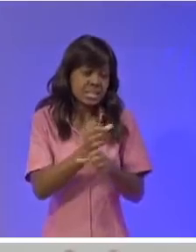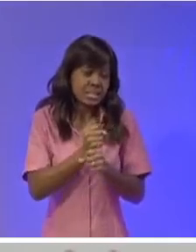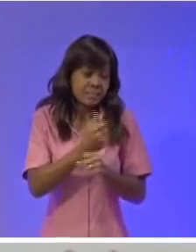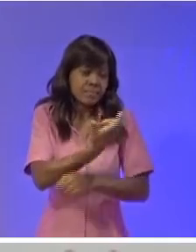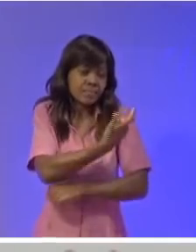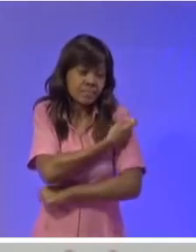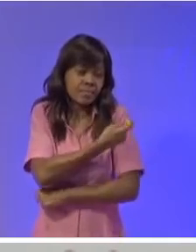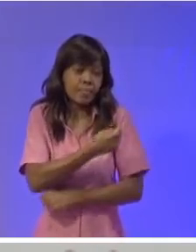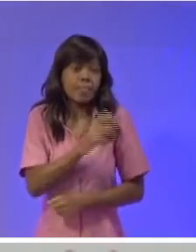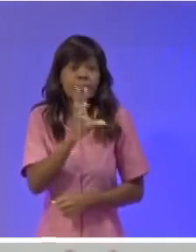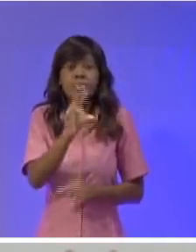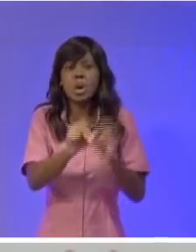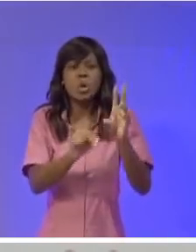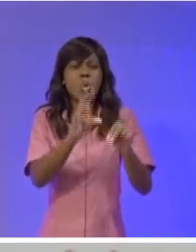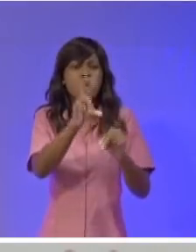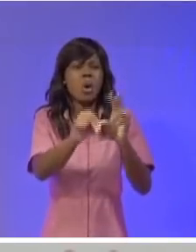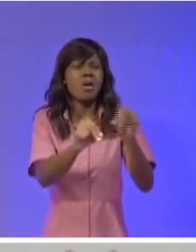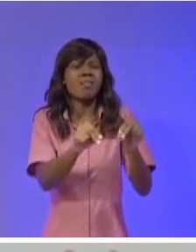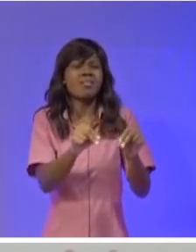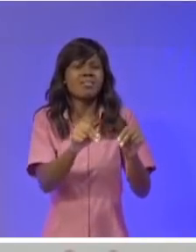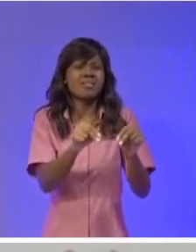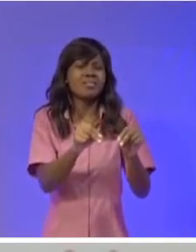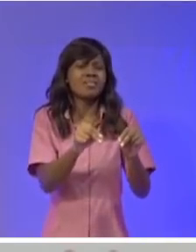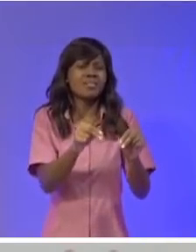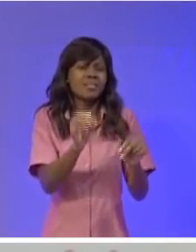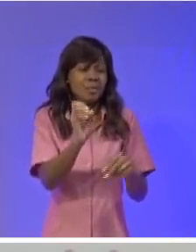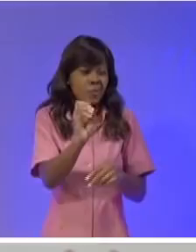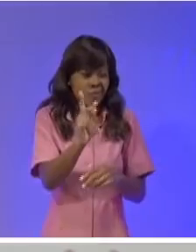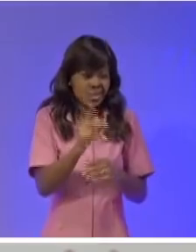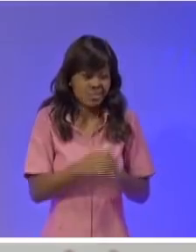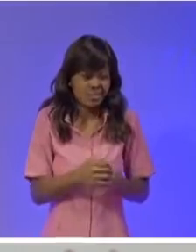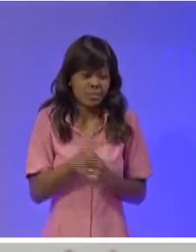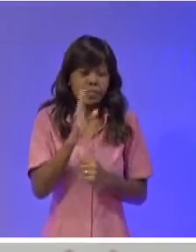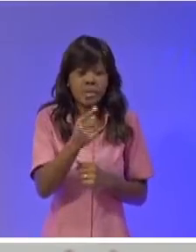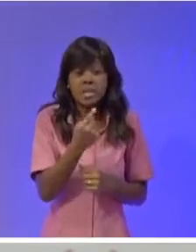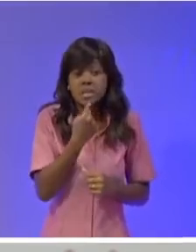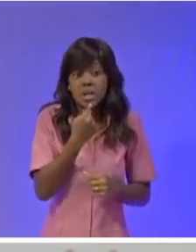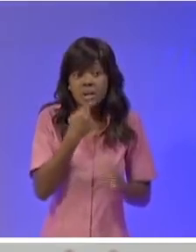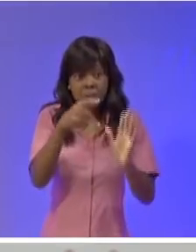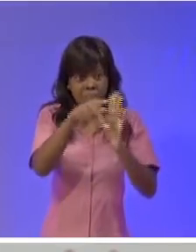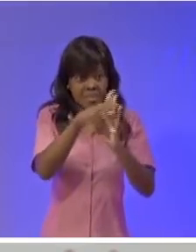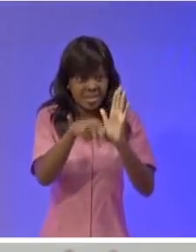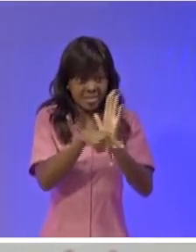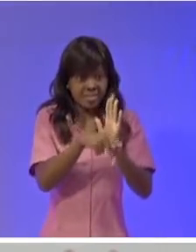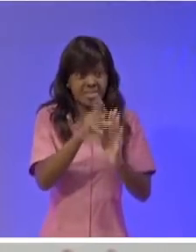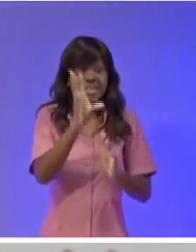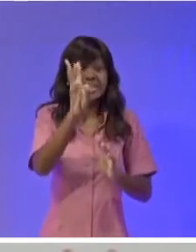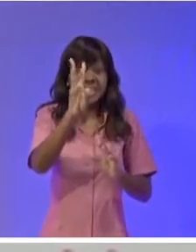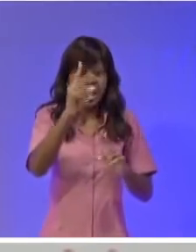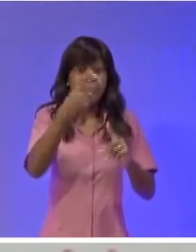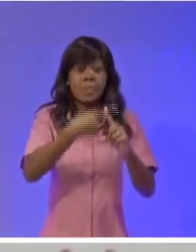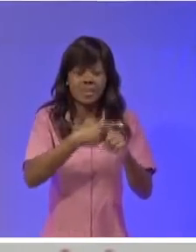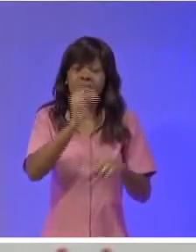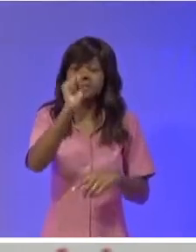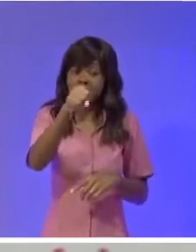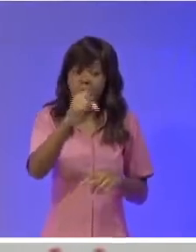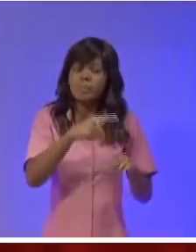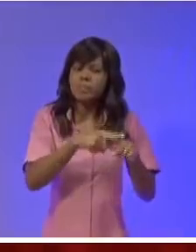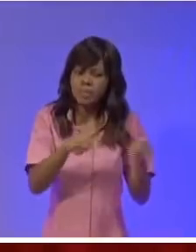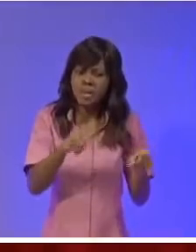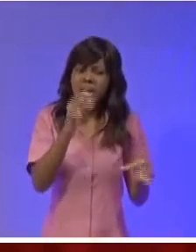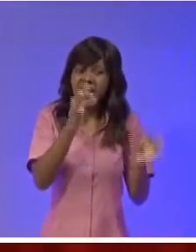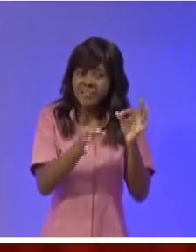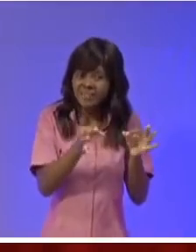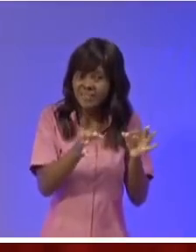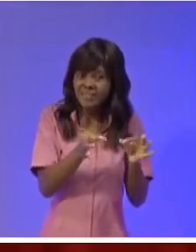particular individual, but the policy does speak to 6 months post your second dose. And let me just add, once